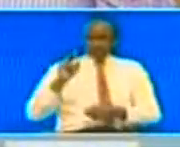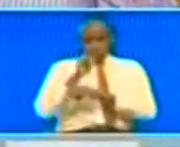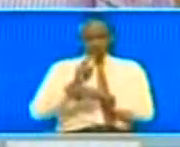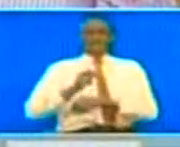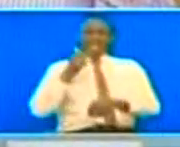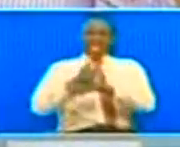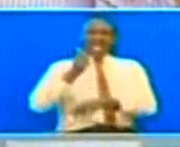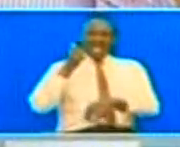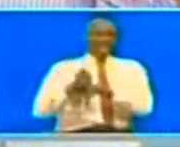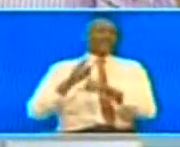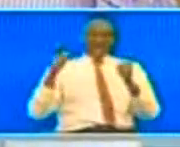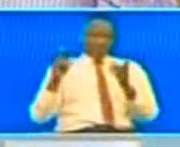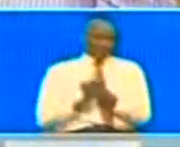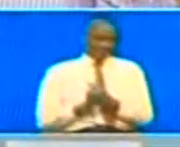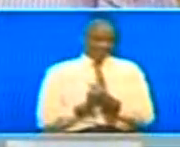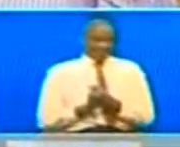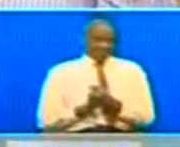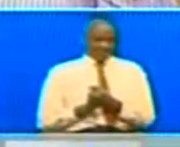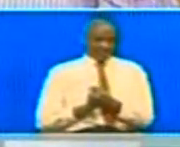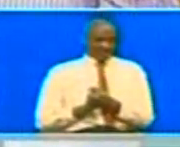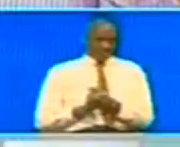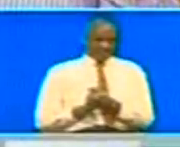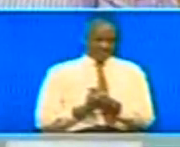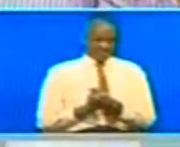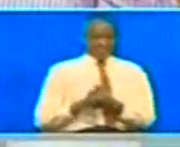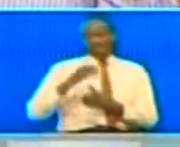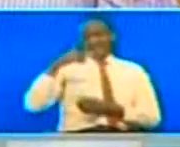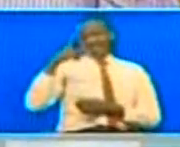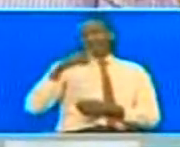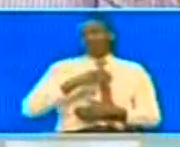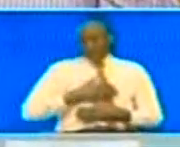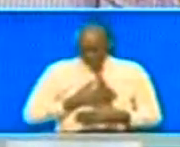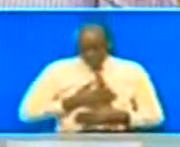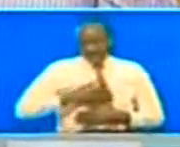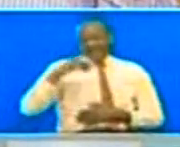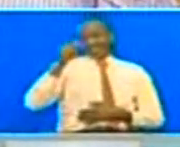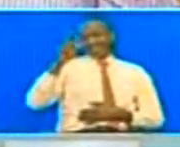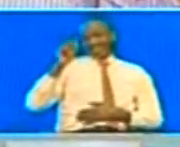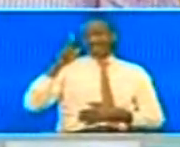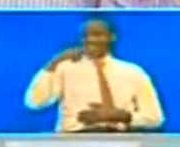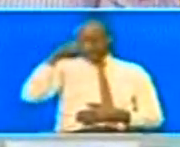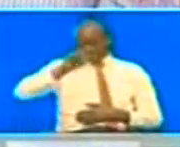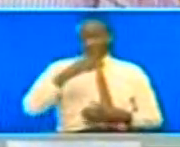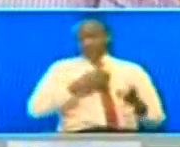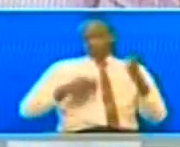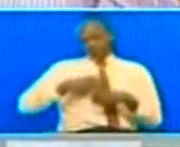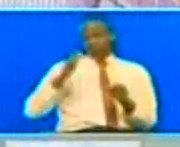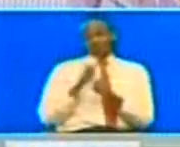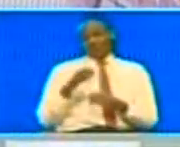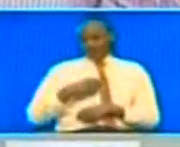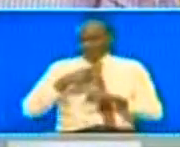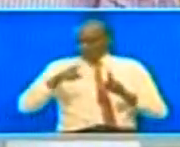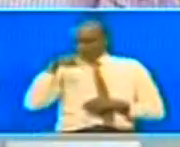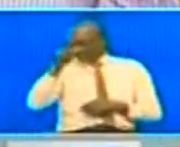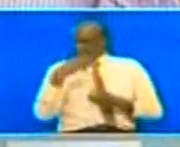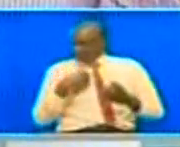that Yes. I know Mheshimiwa Keter has said that he was emotional at the time. Yes. But do you condone